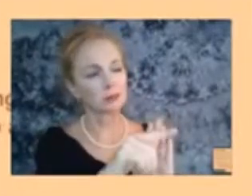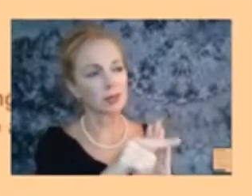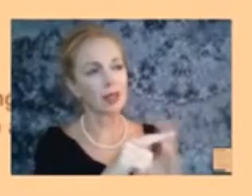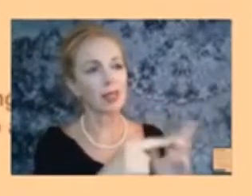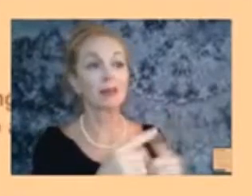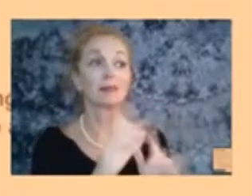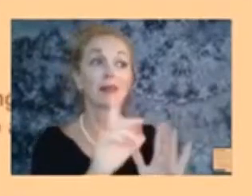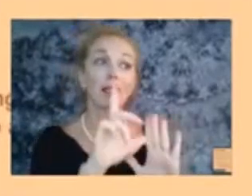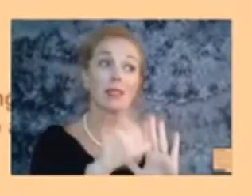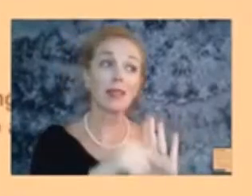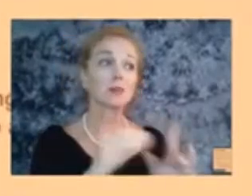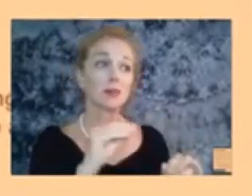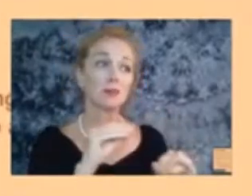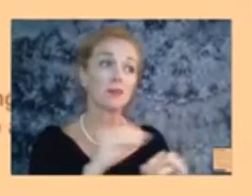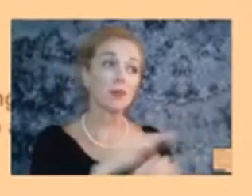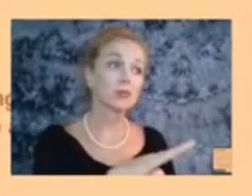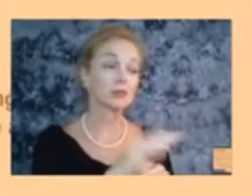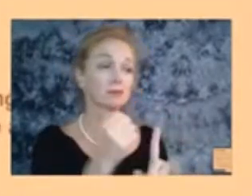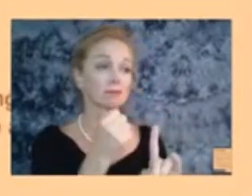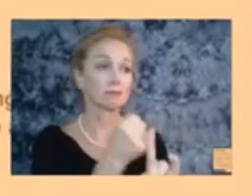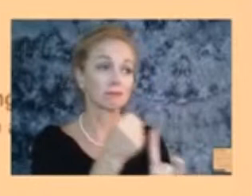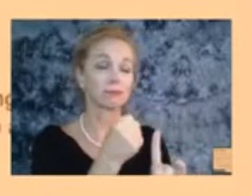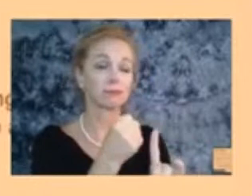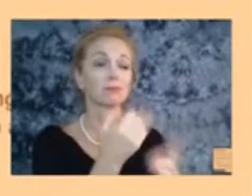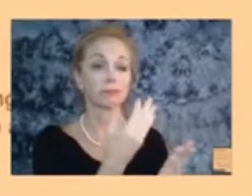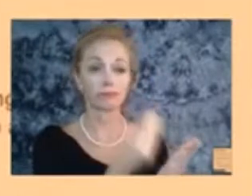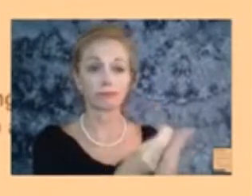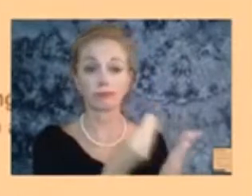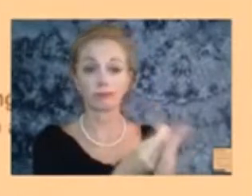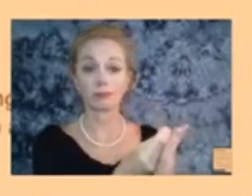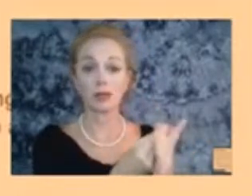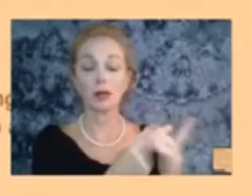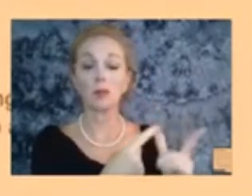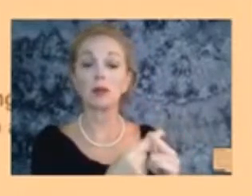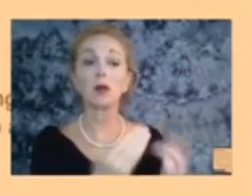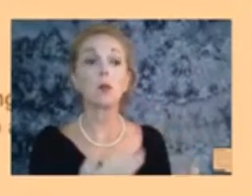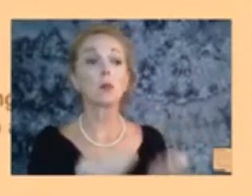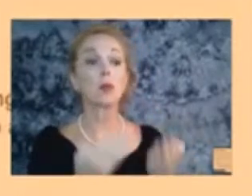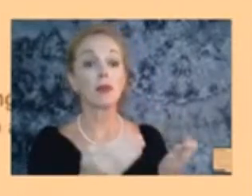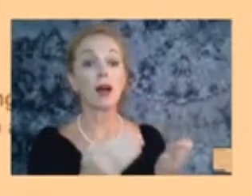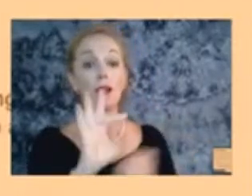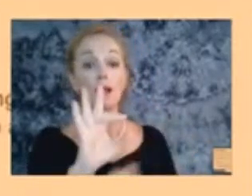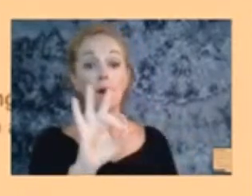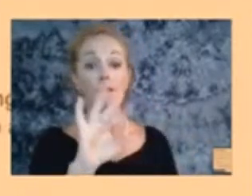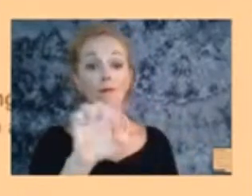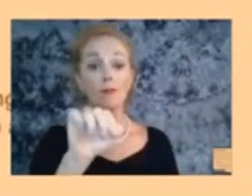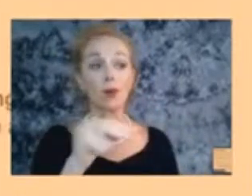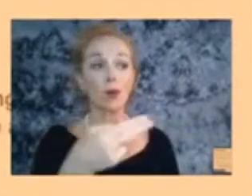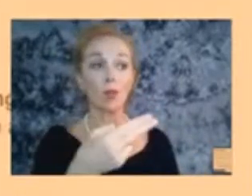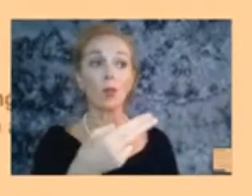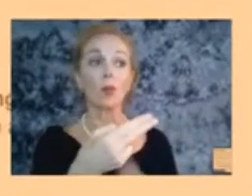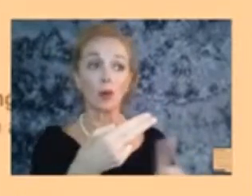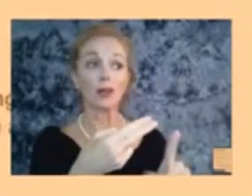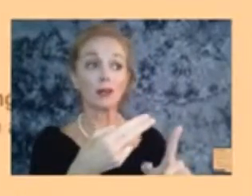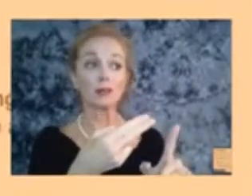impact. Well, by declaring a furlough, it would allow these employees who are benefit earning to make immediate changes to their health insurance benefit